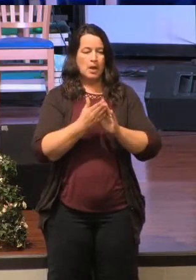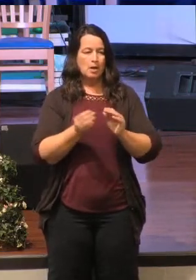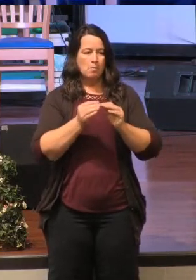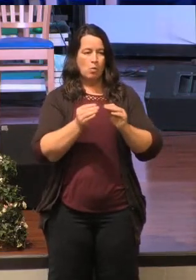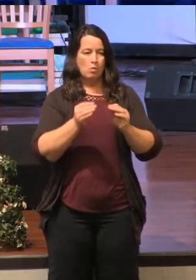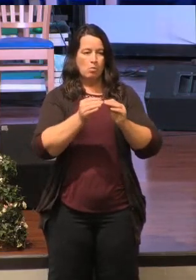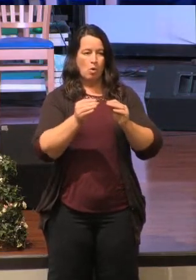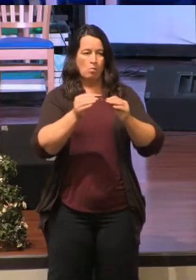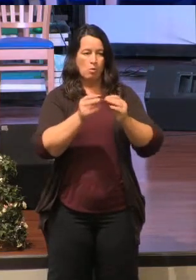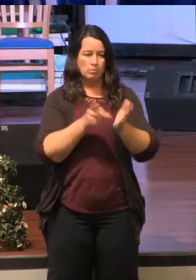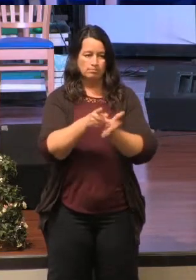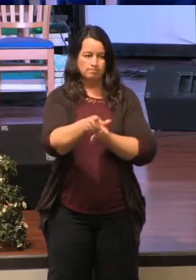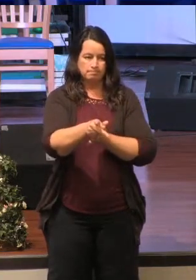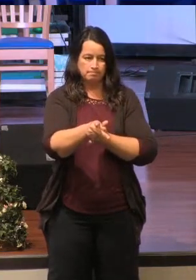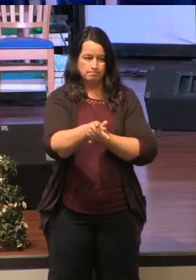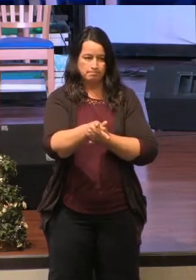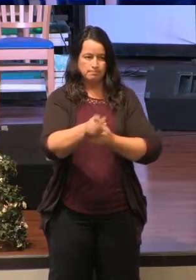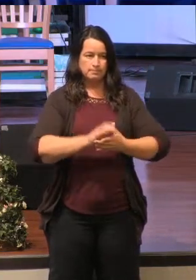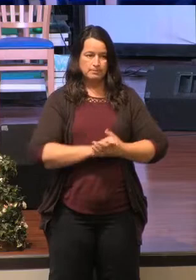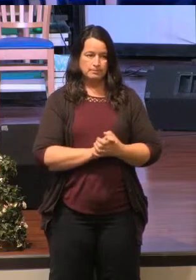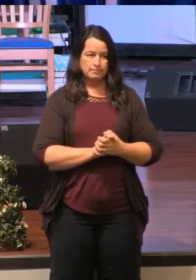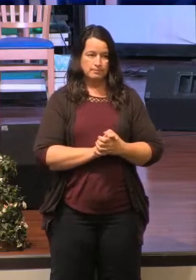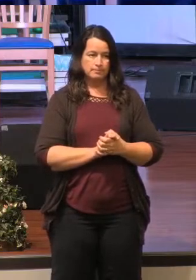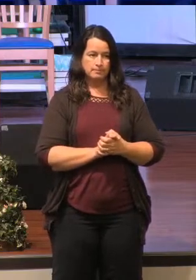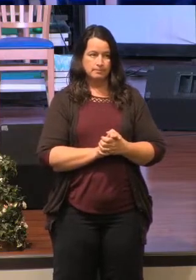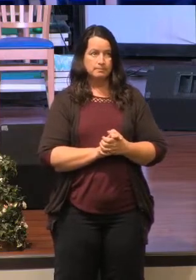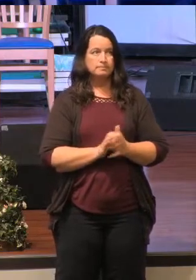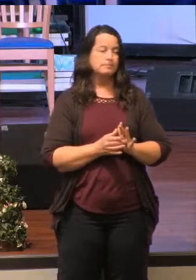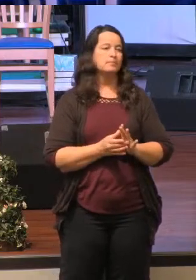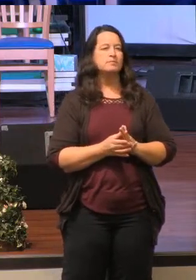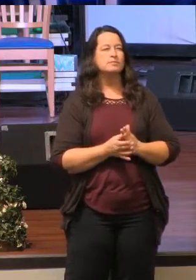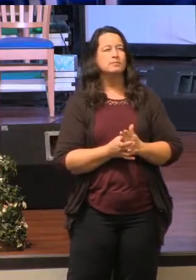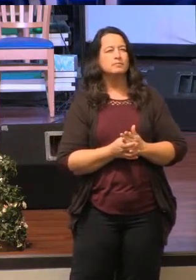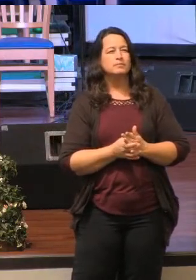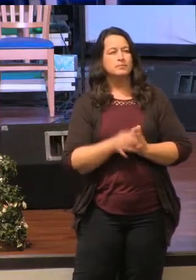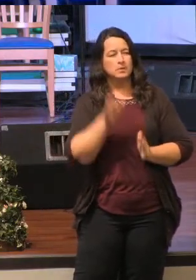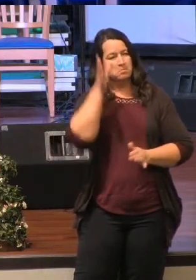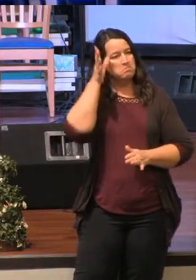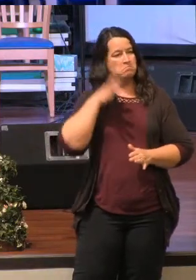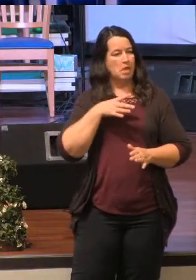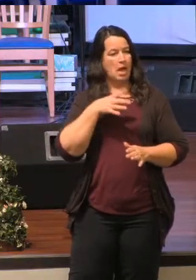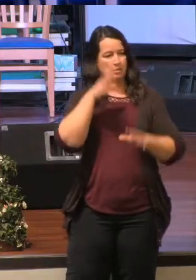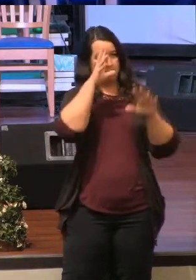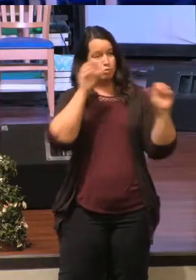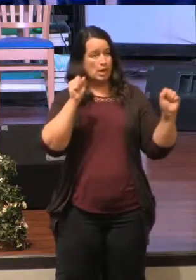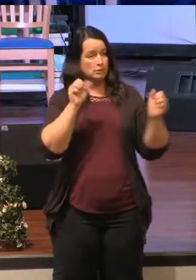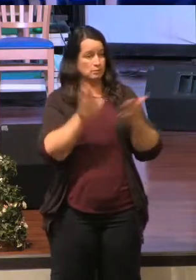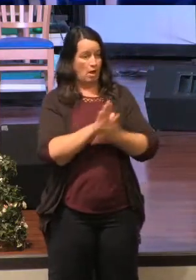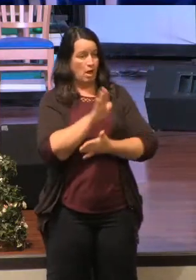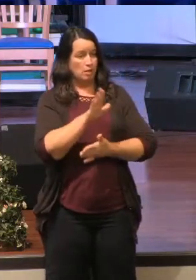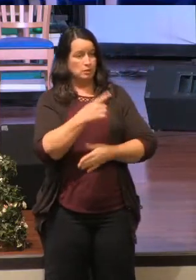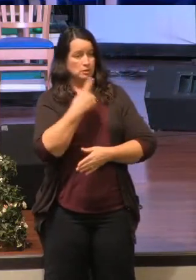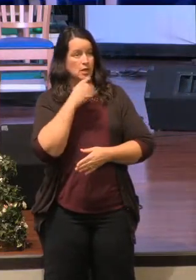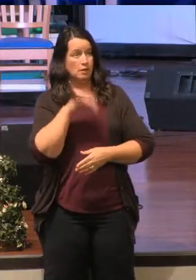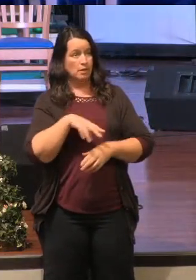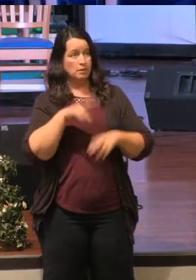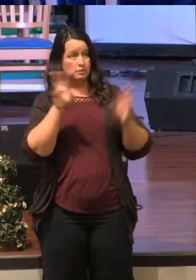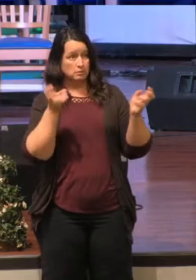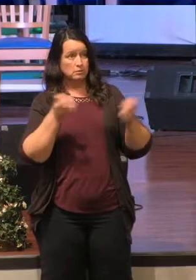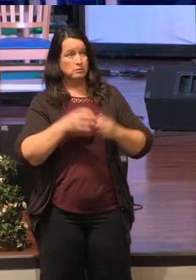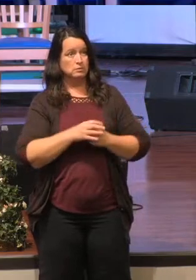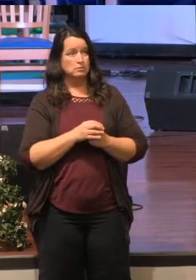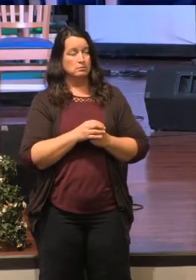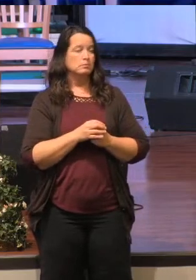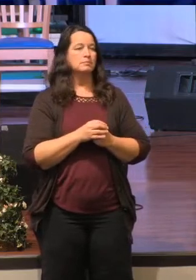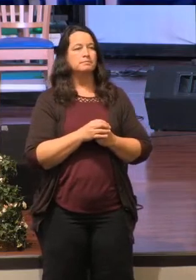that now we are the children of God, we'll be so forever. It's very important that you understand this, the